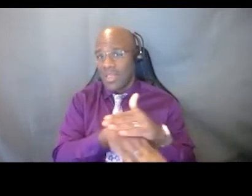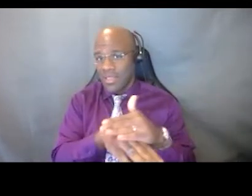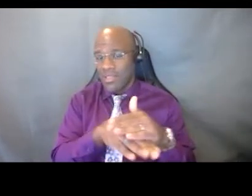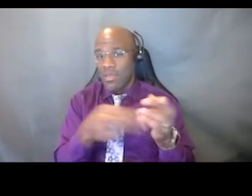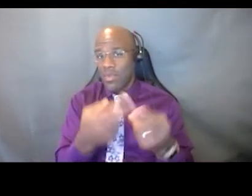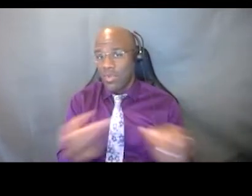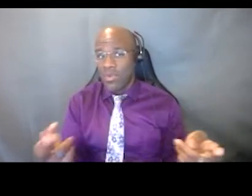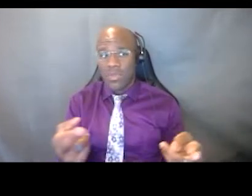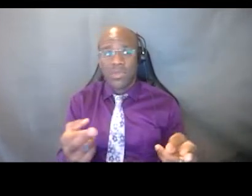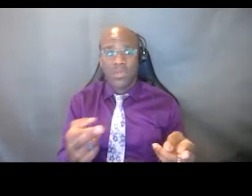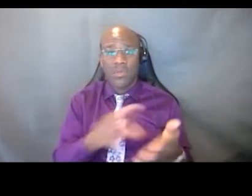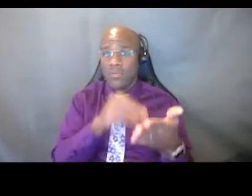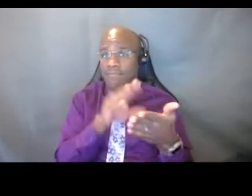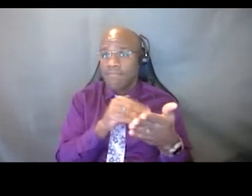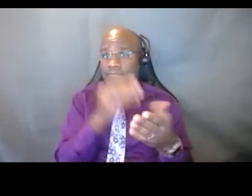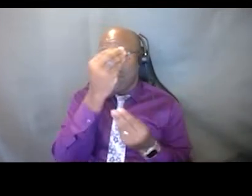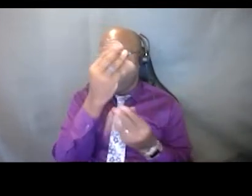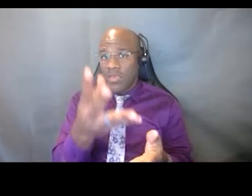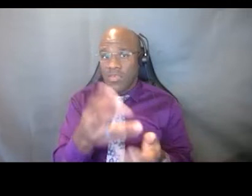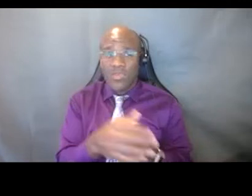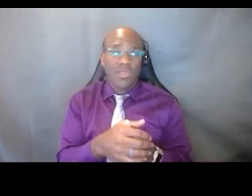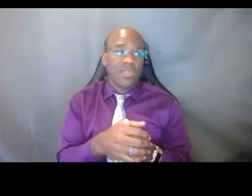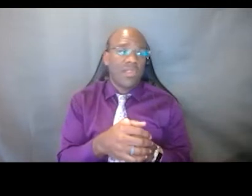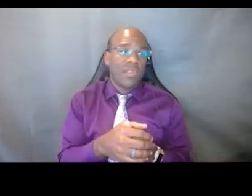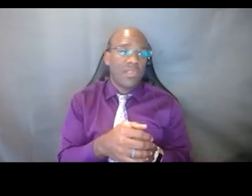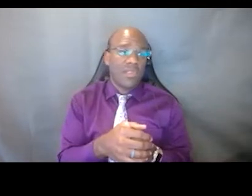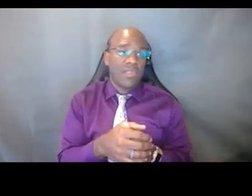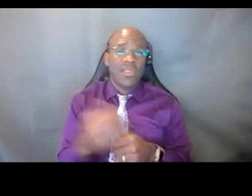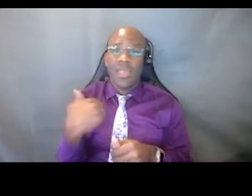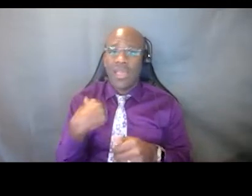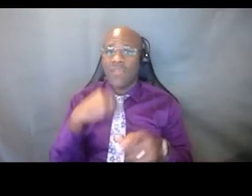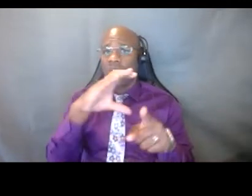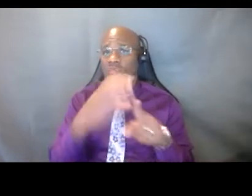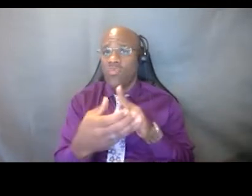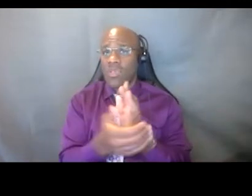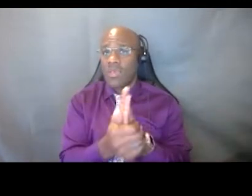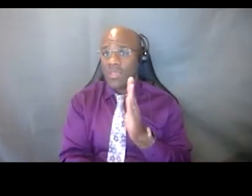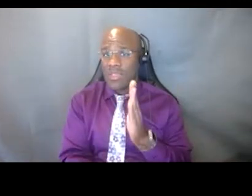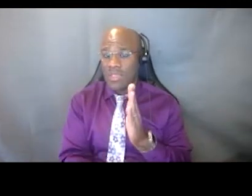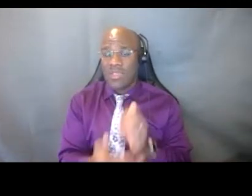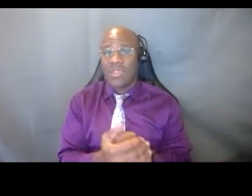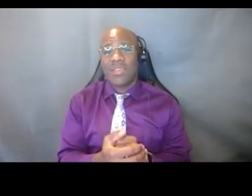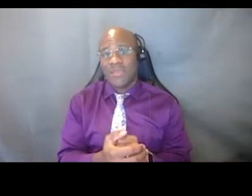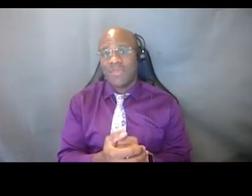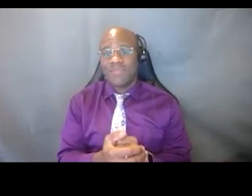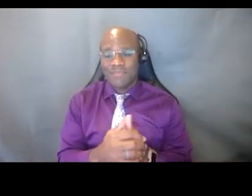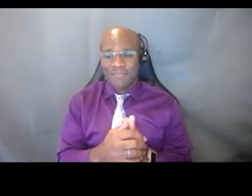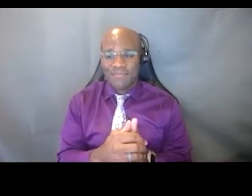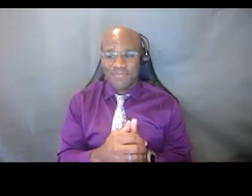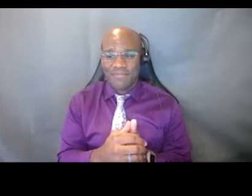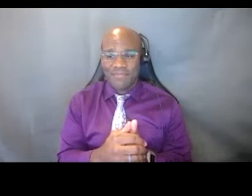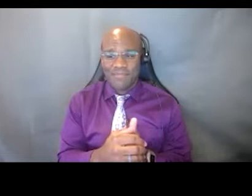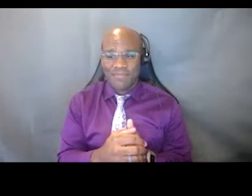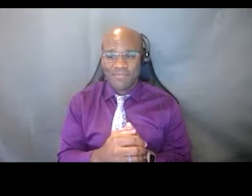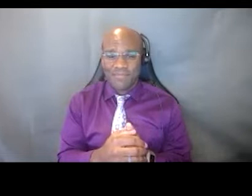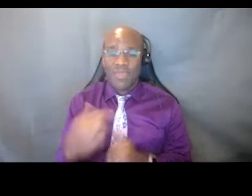gain information in culturally competent manners. So we provide that type